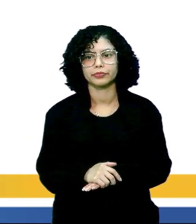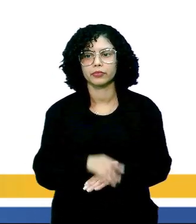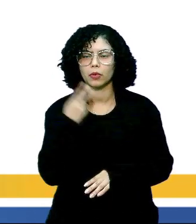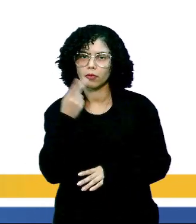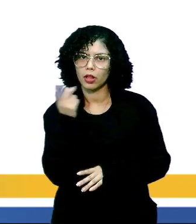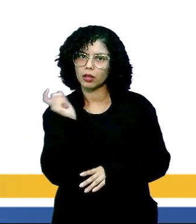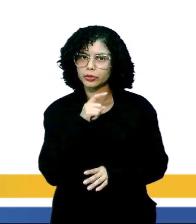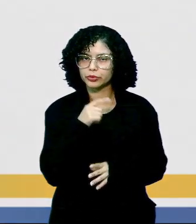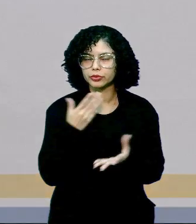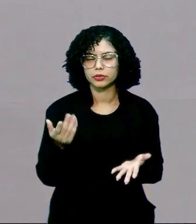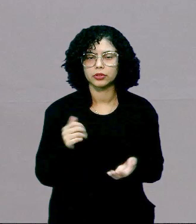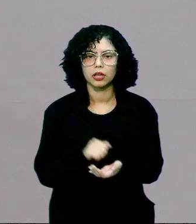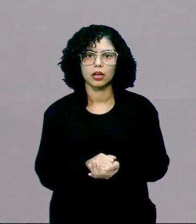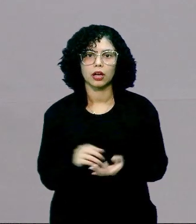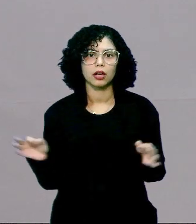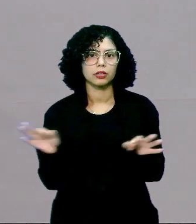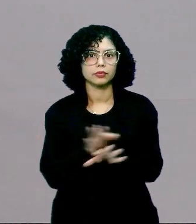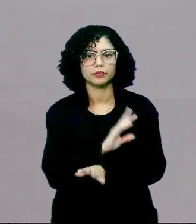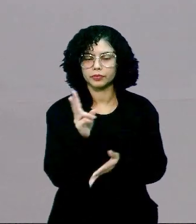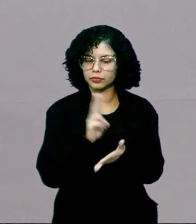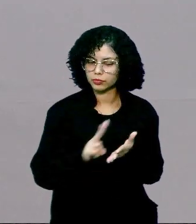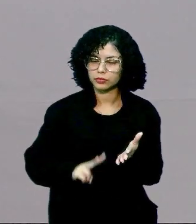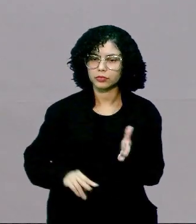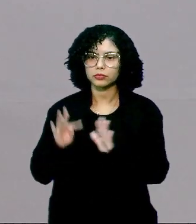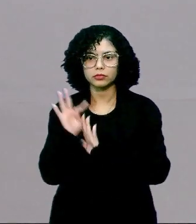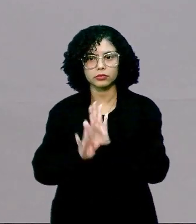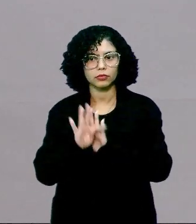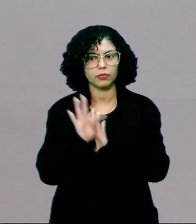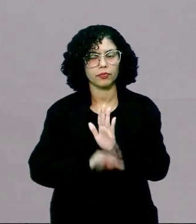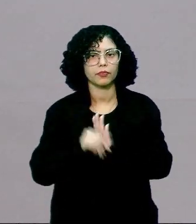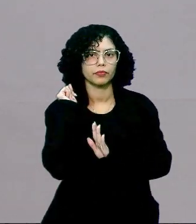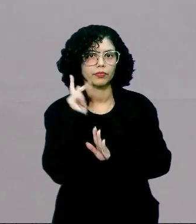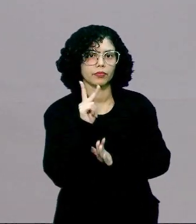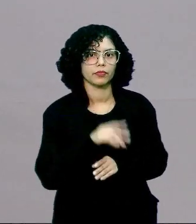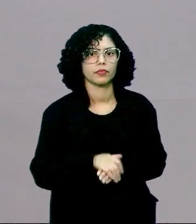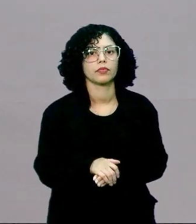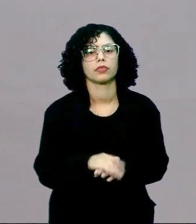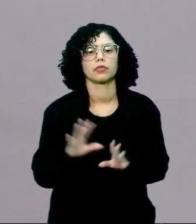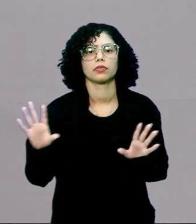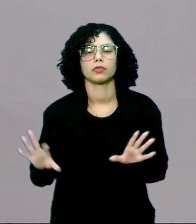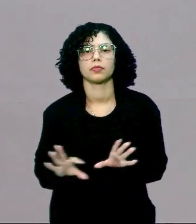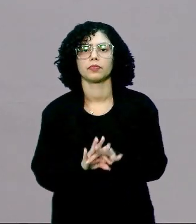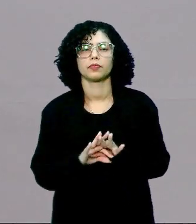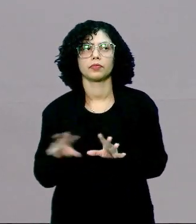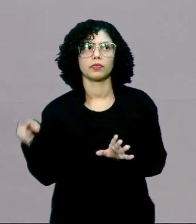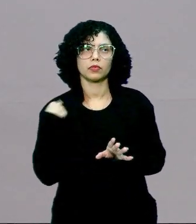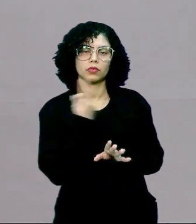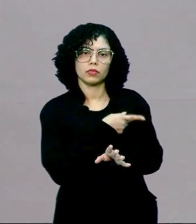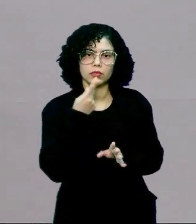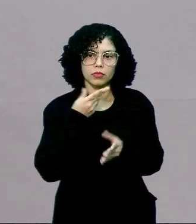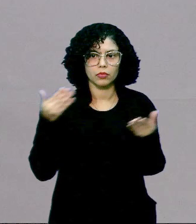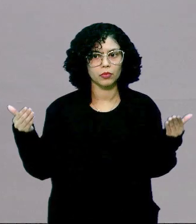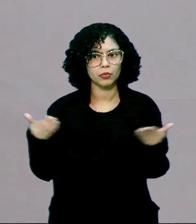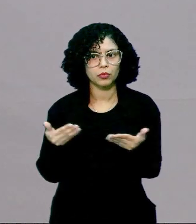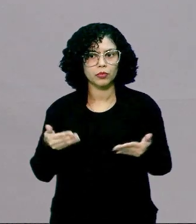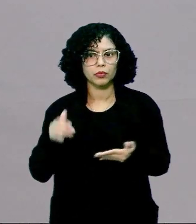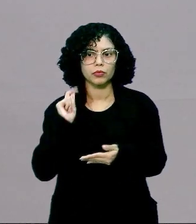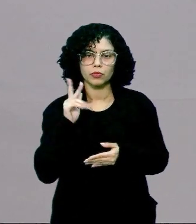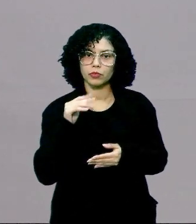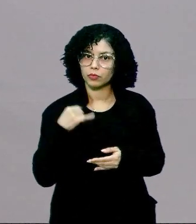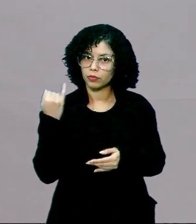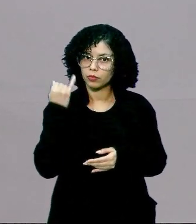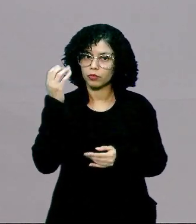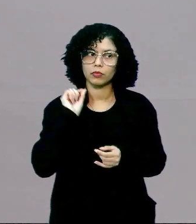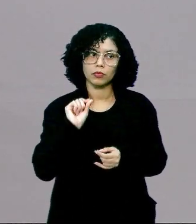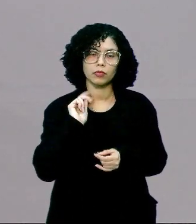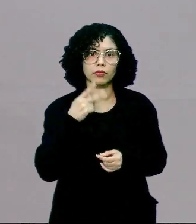ali, acabamos de fazer a leitura do texto, ok? Que está relacionado ao que nós falamos hoje, ok? Principalmente